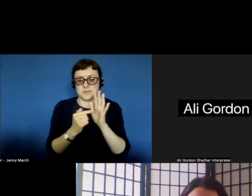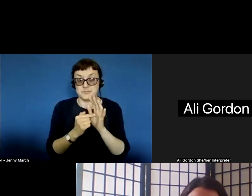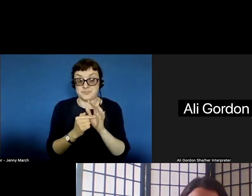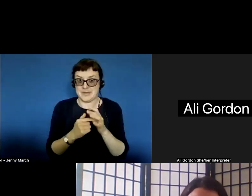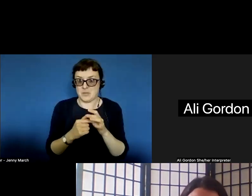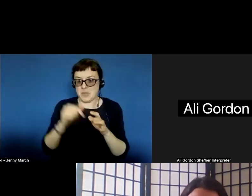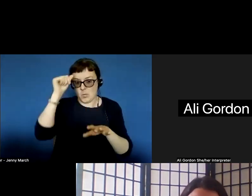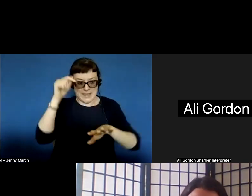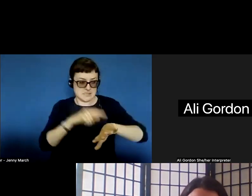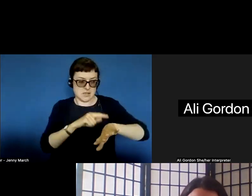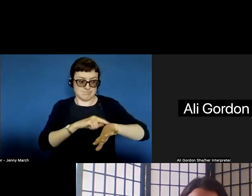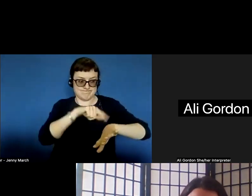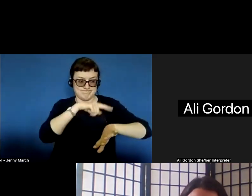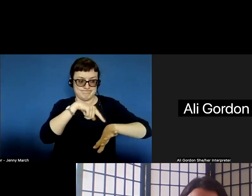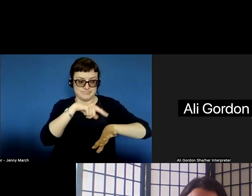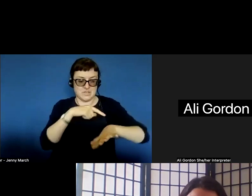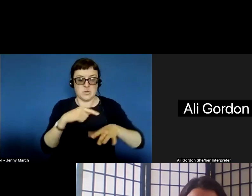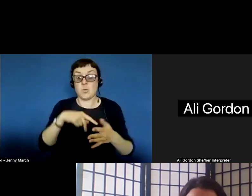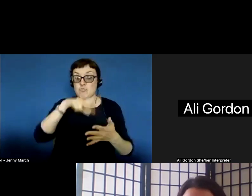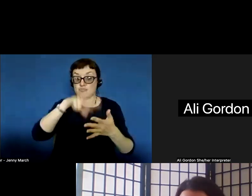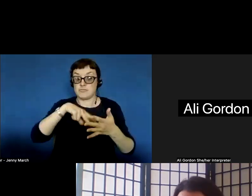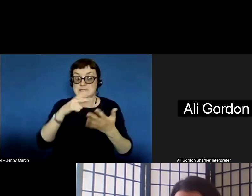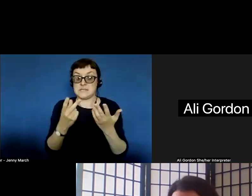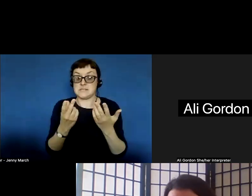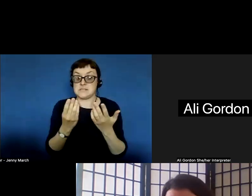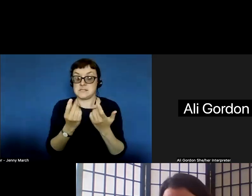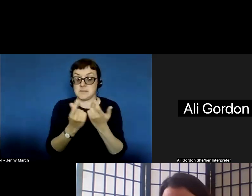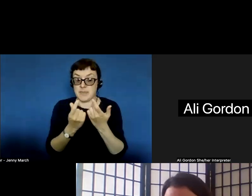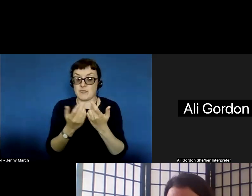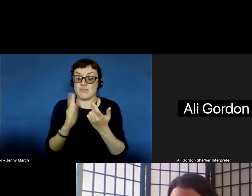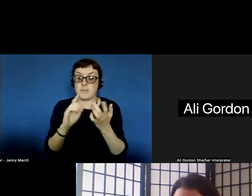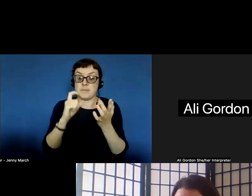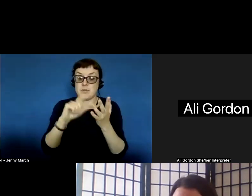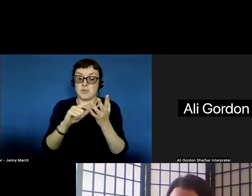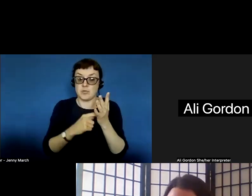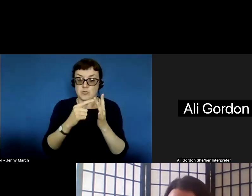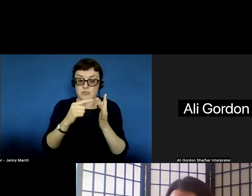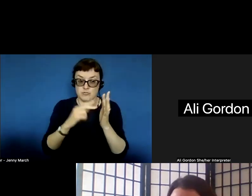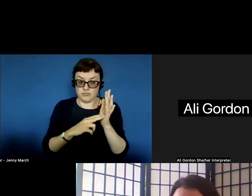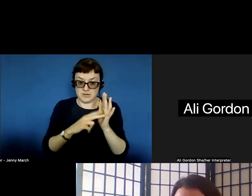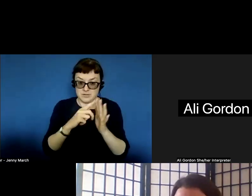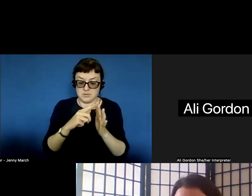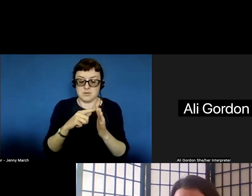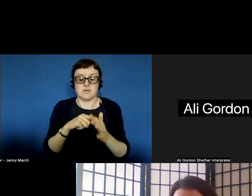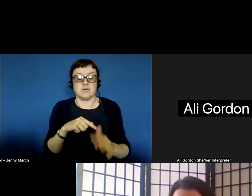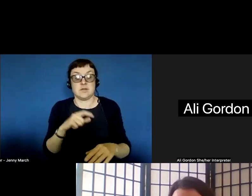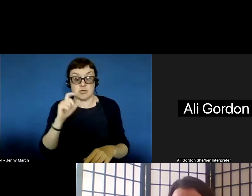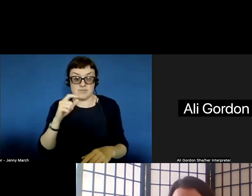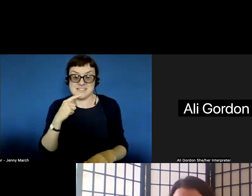to read out something that Corinne has put in the chat. So they have put, I like the thought of